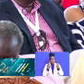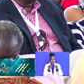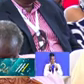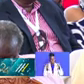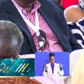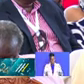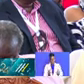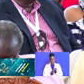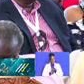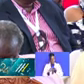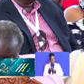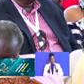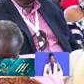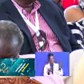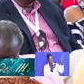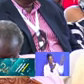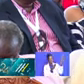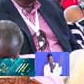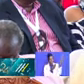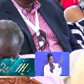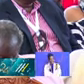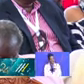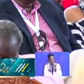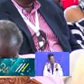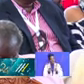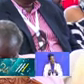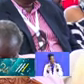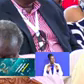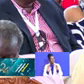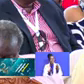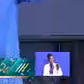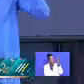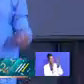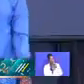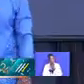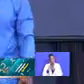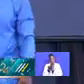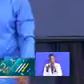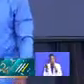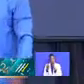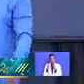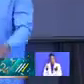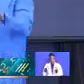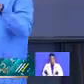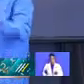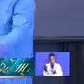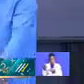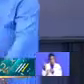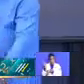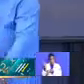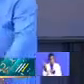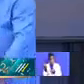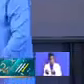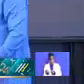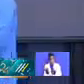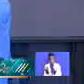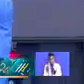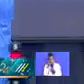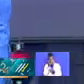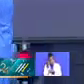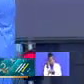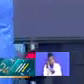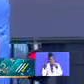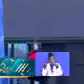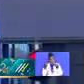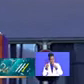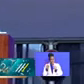altar without a sacrifice and there is no sacrifice without the presence of God am I speaking to somebody